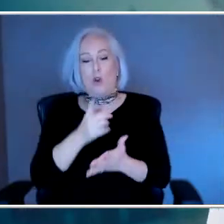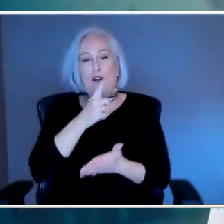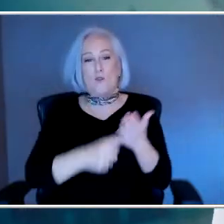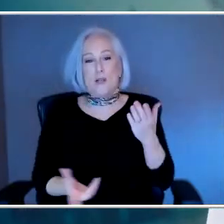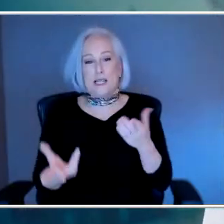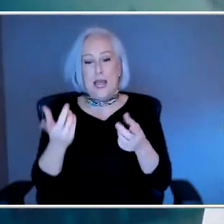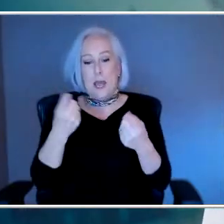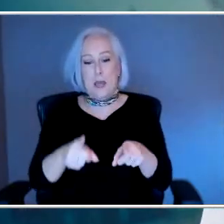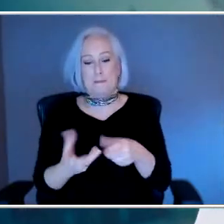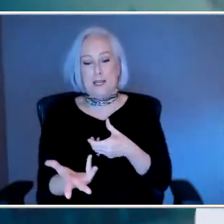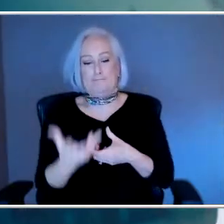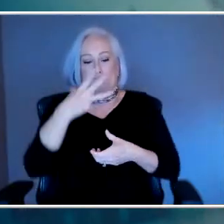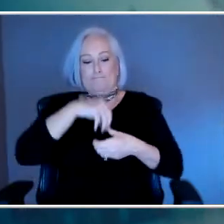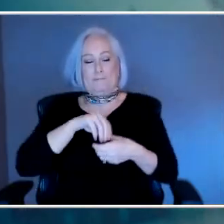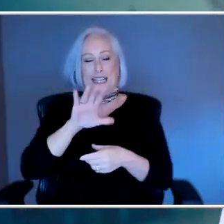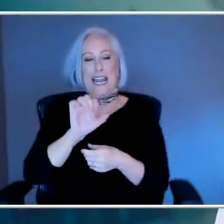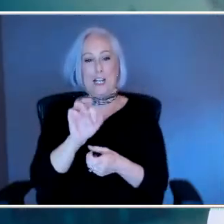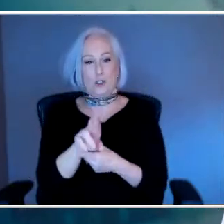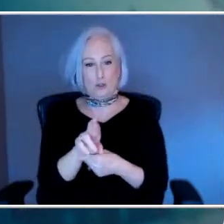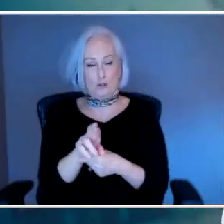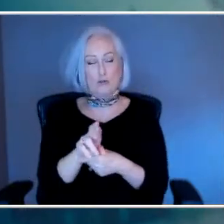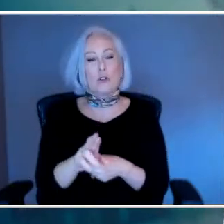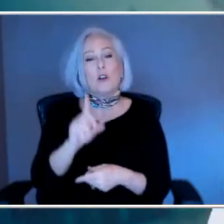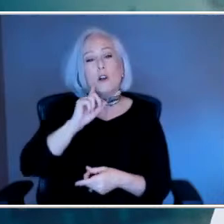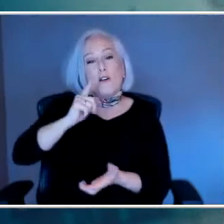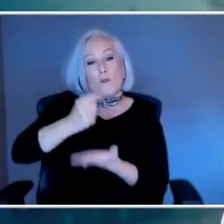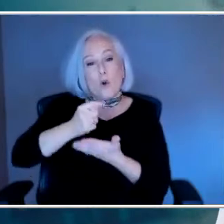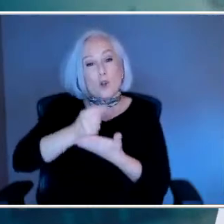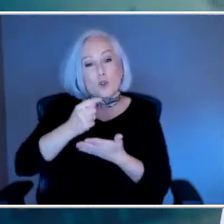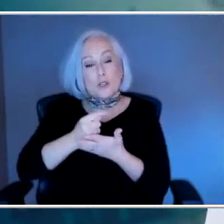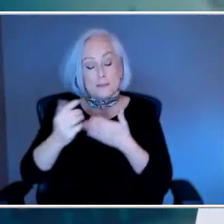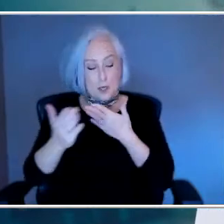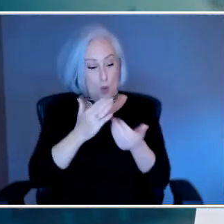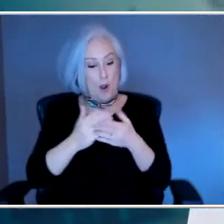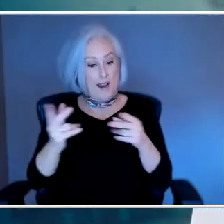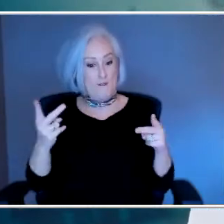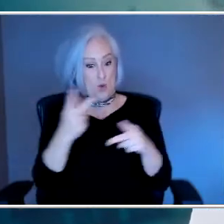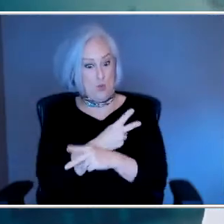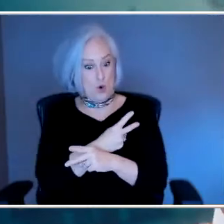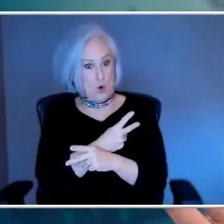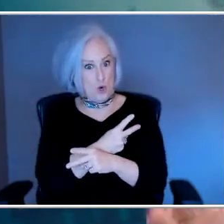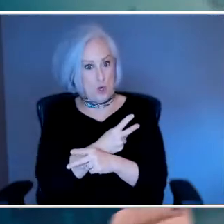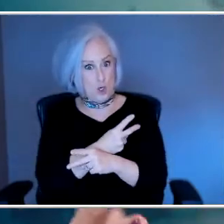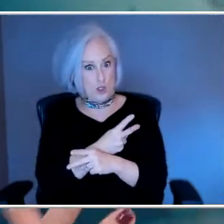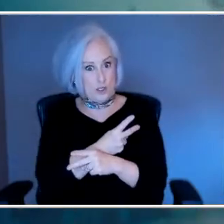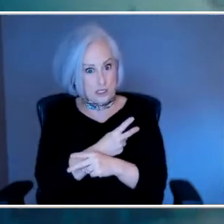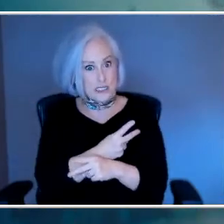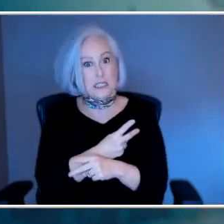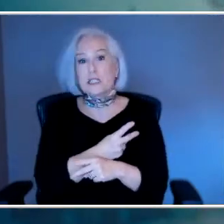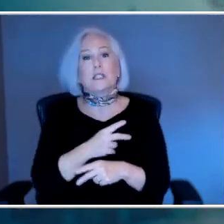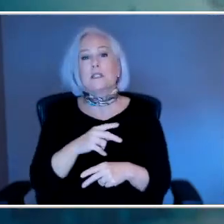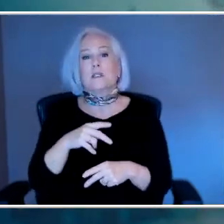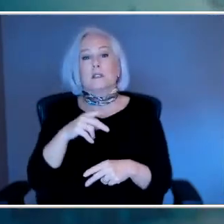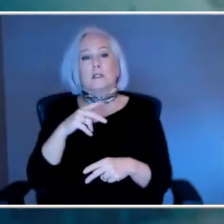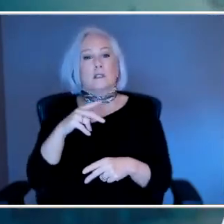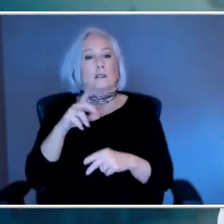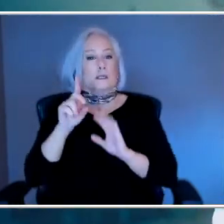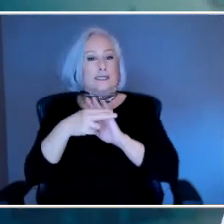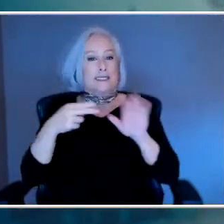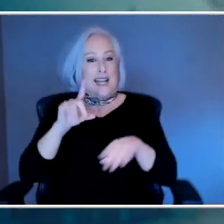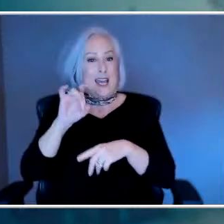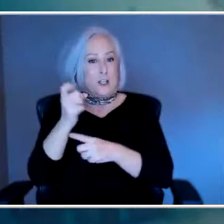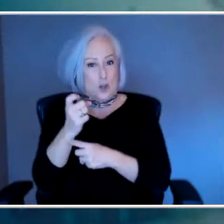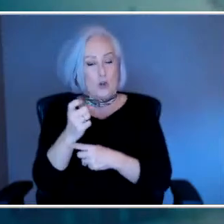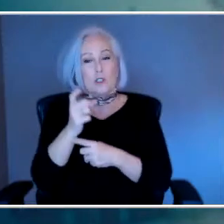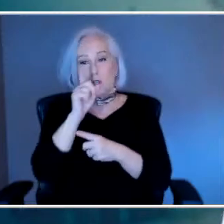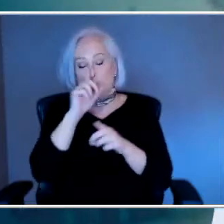When it comes to treating, whichever is the worst prognosis, we're going to gear our treatment towards that, but make sure